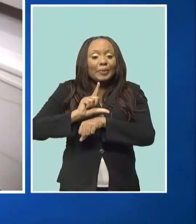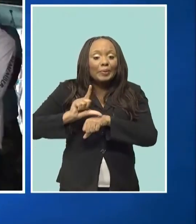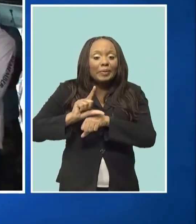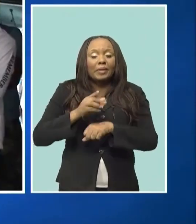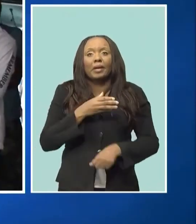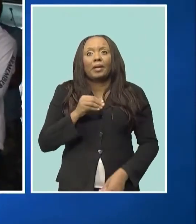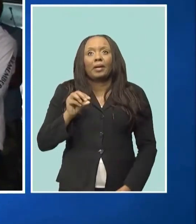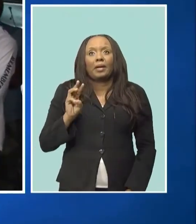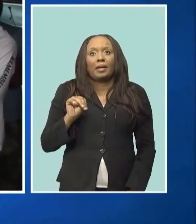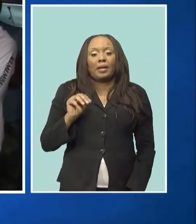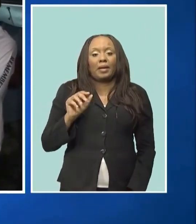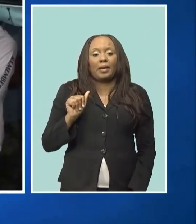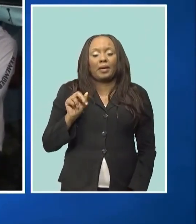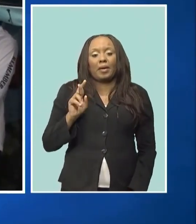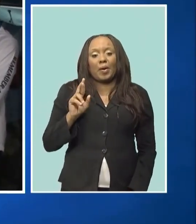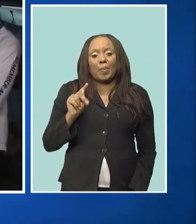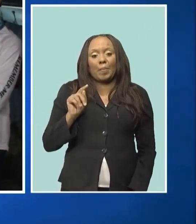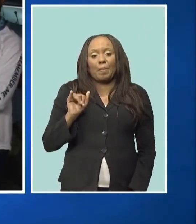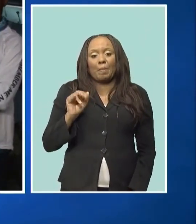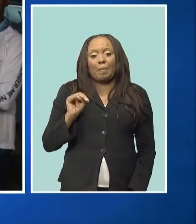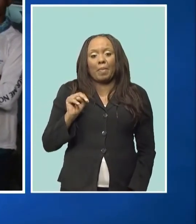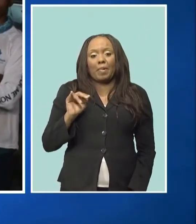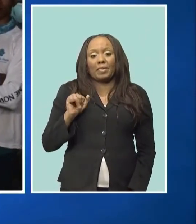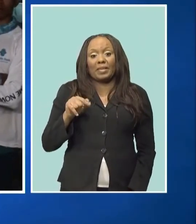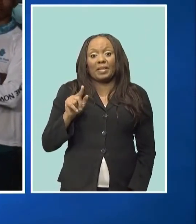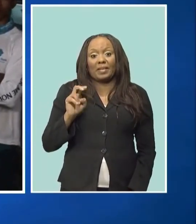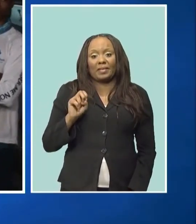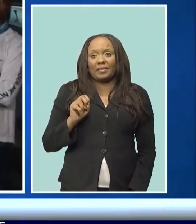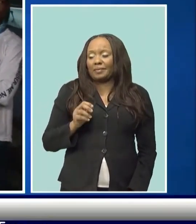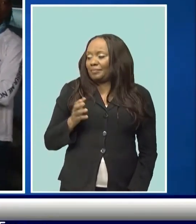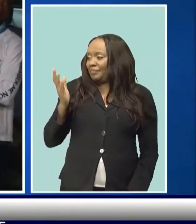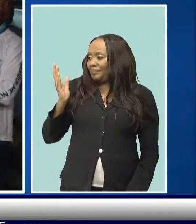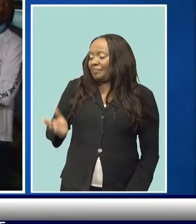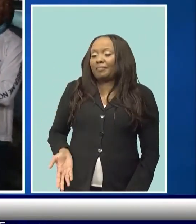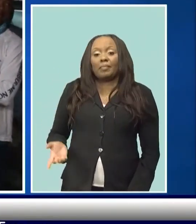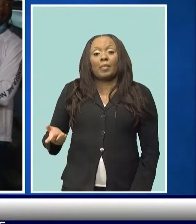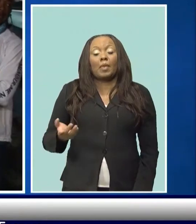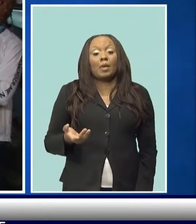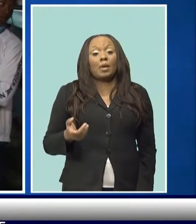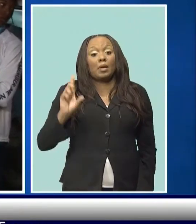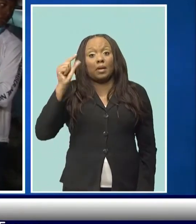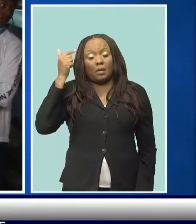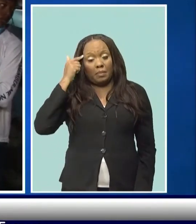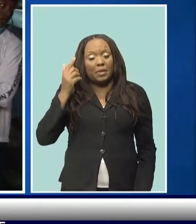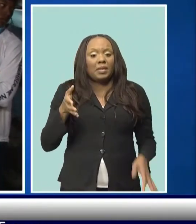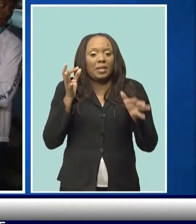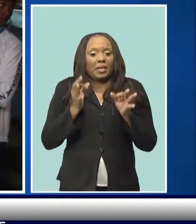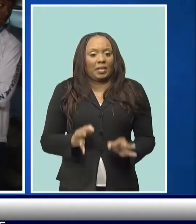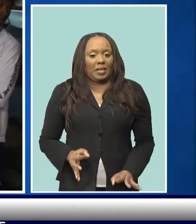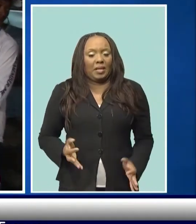We have decided as a government that every single space must have